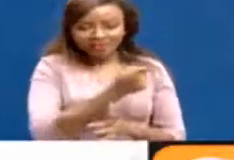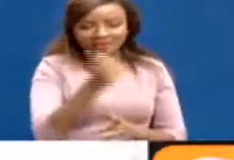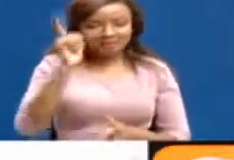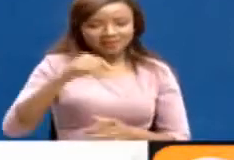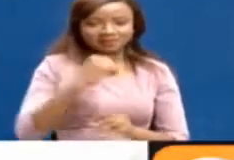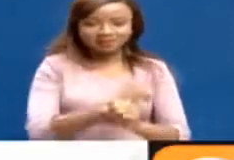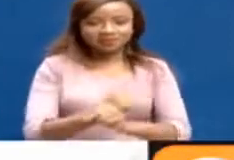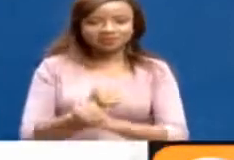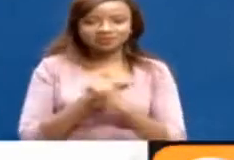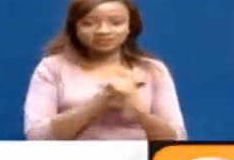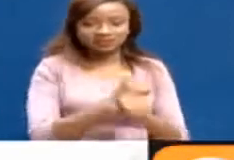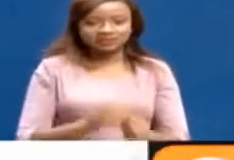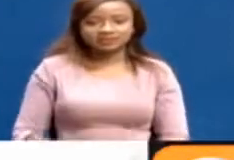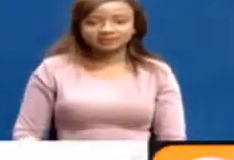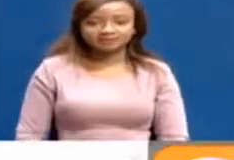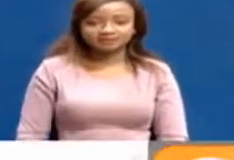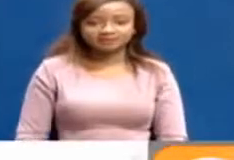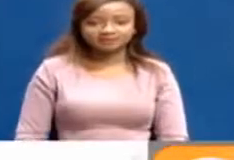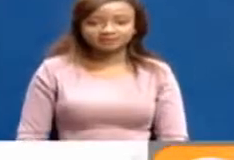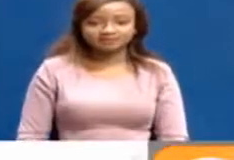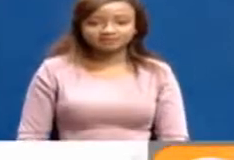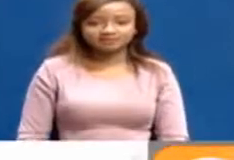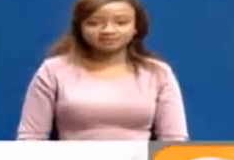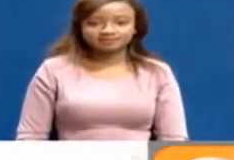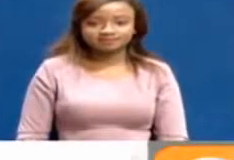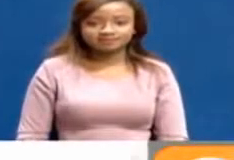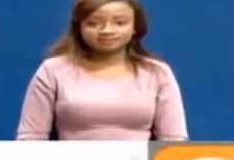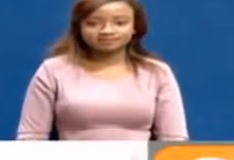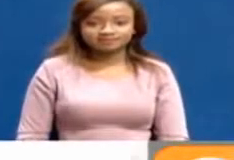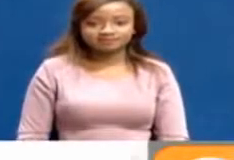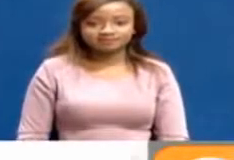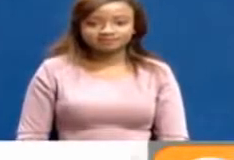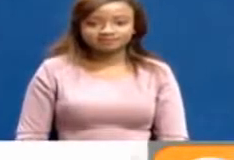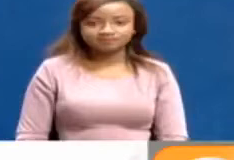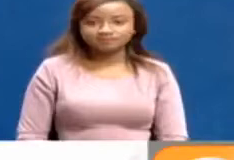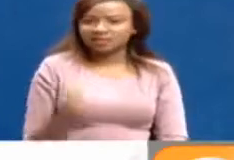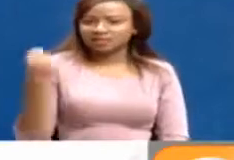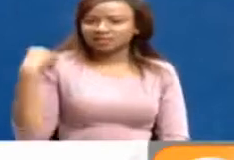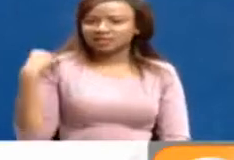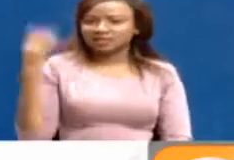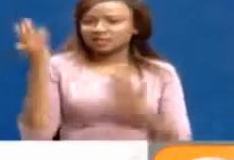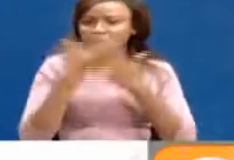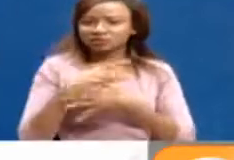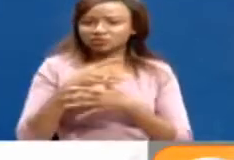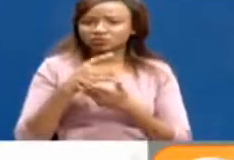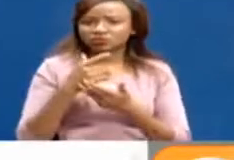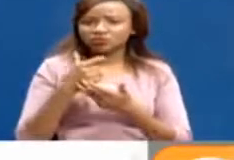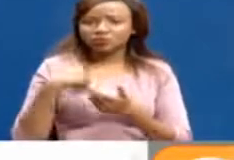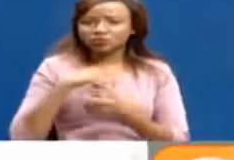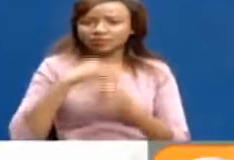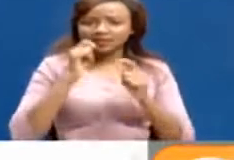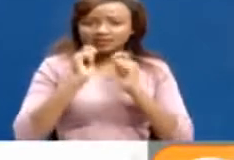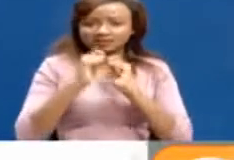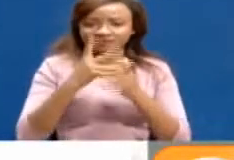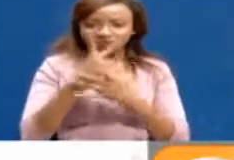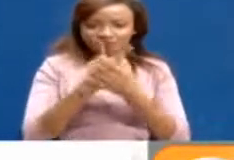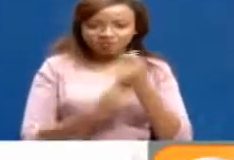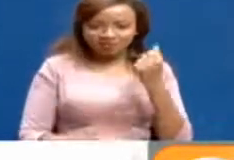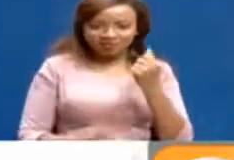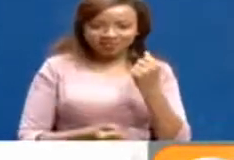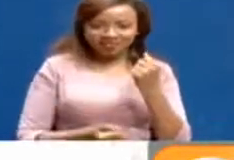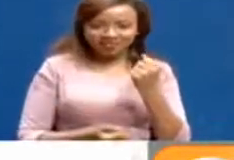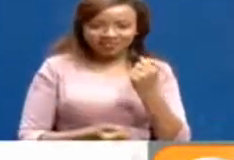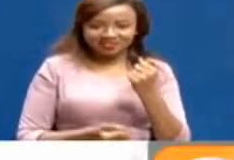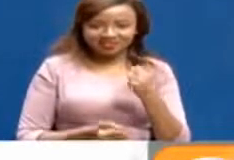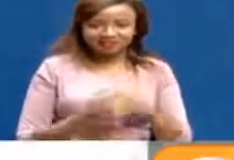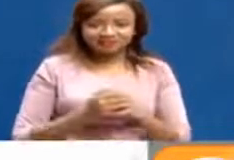Jeff. No doubt about that, Senator. Real quick, last night on Newsnight, we had both the House